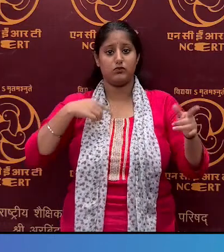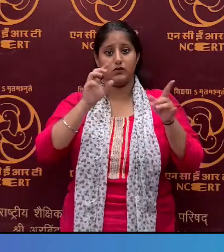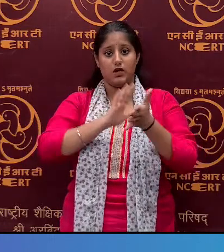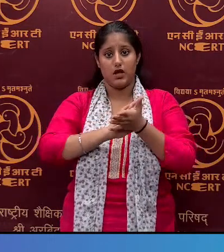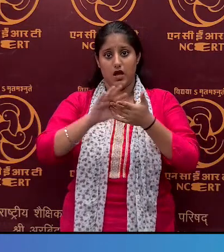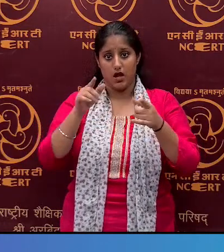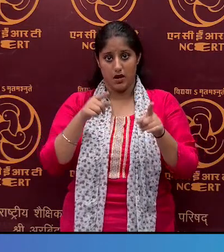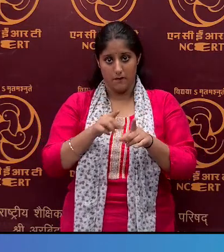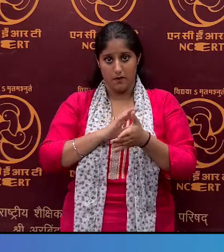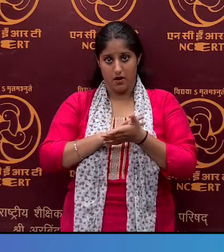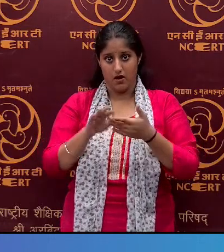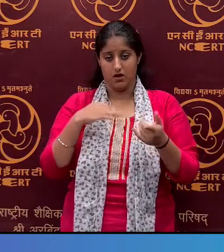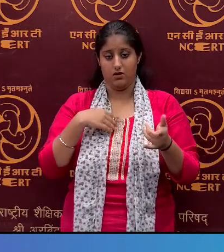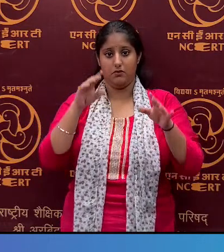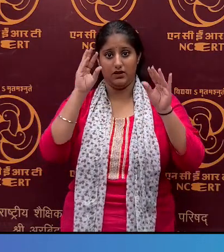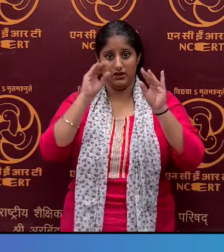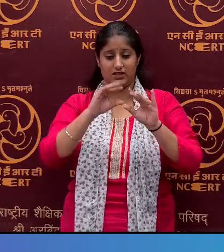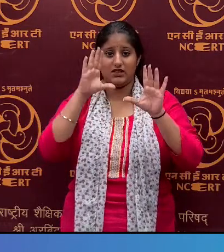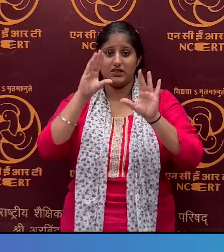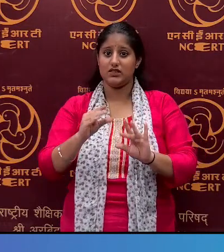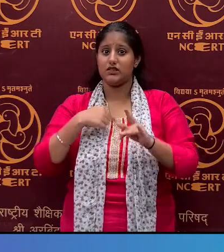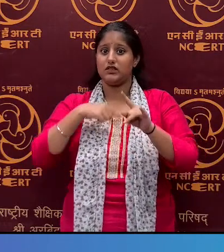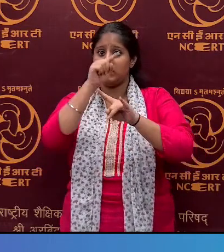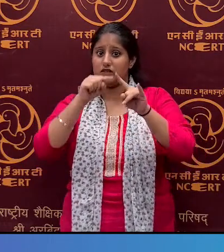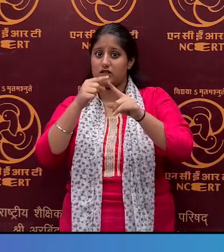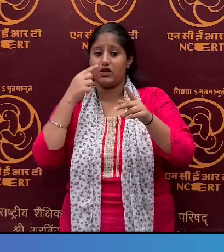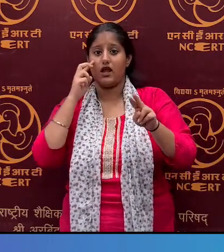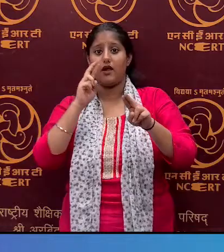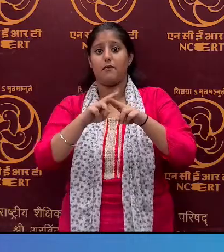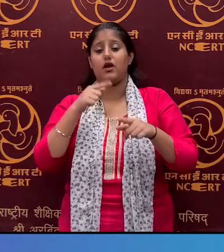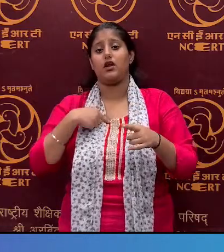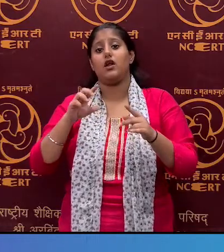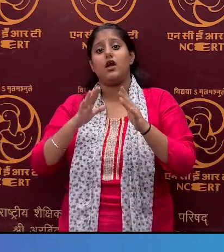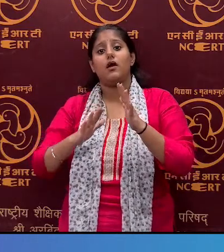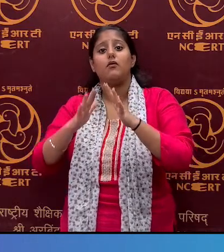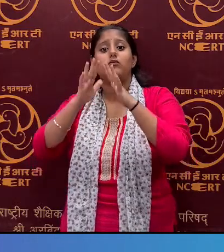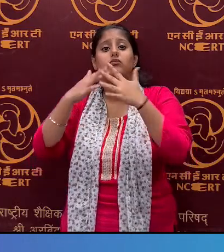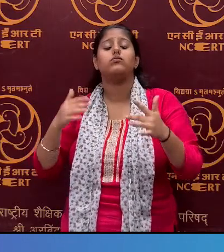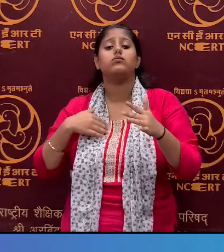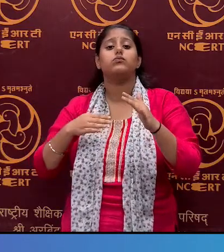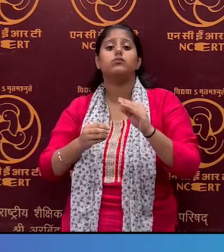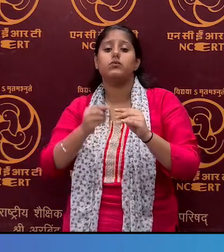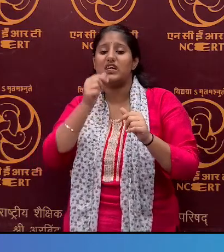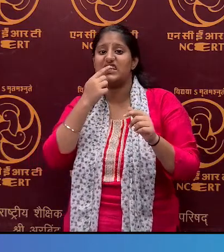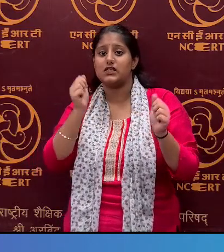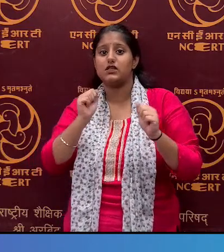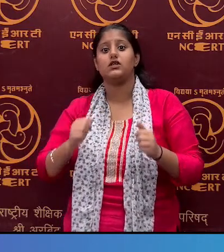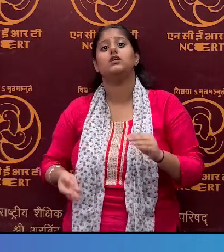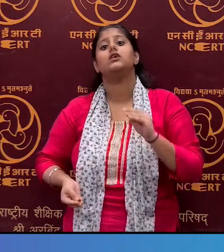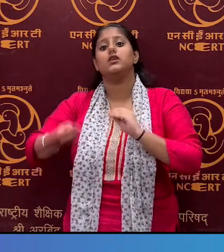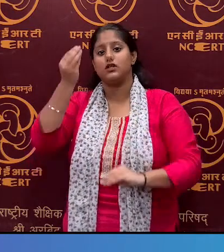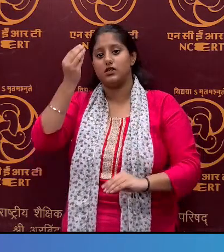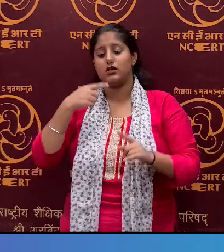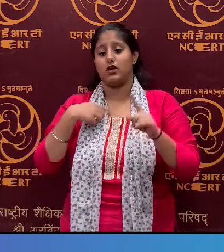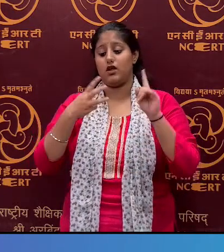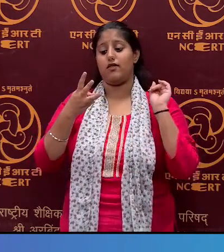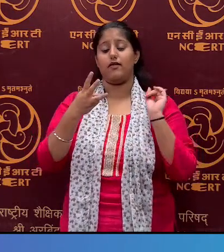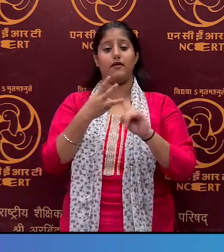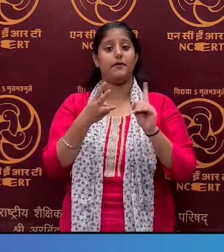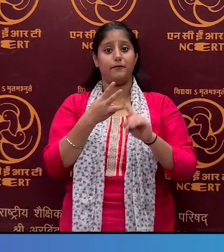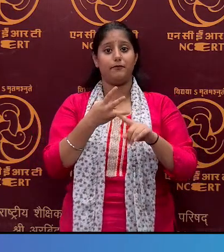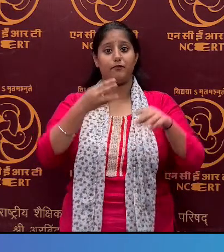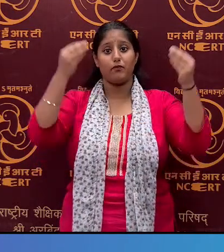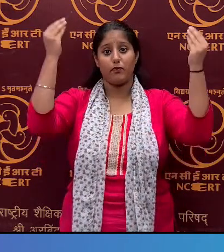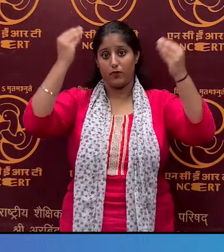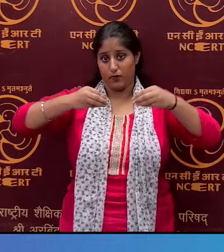low temperature, whereas the coastal area experience moderate temperature. The third season is rainy season,